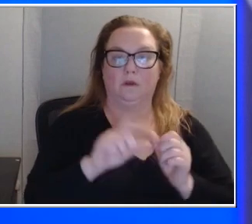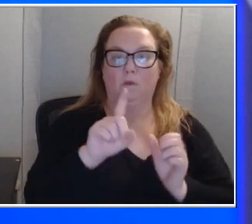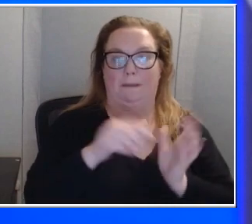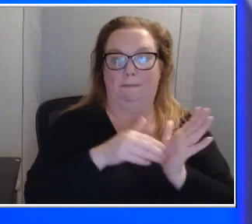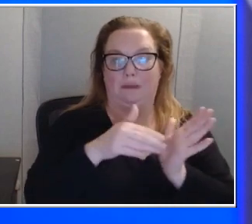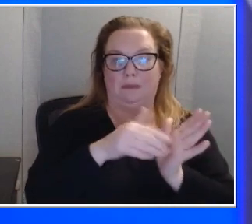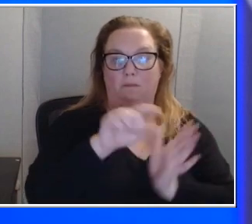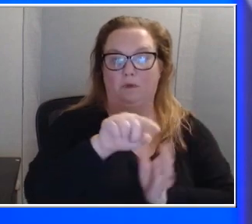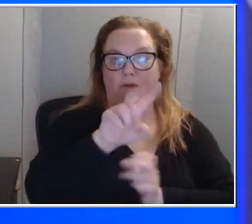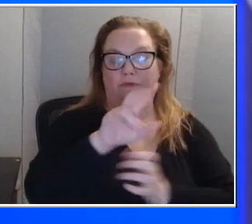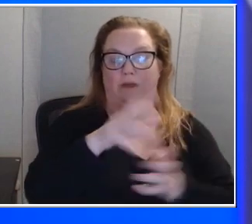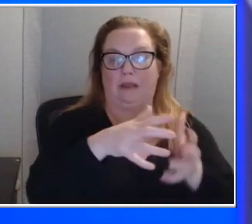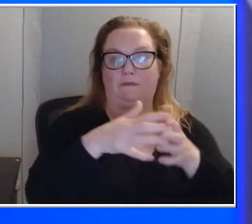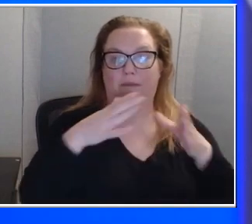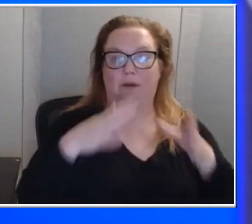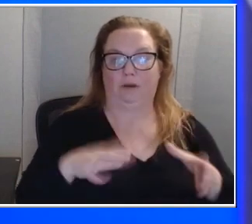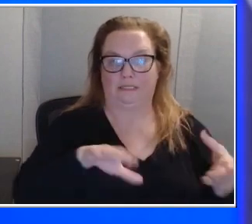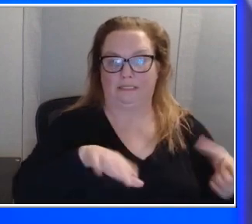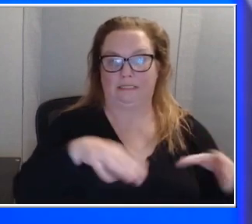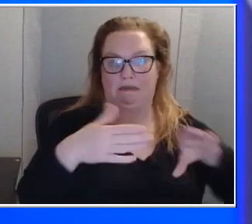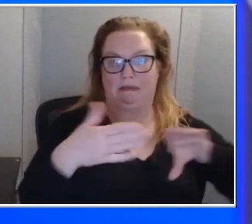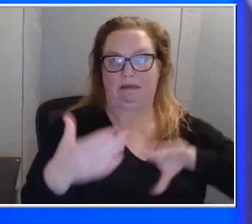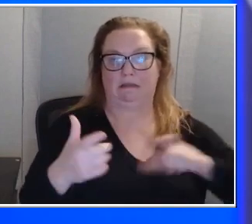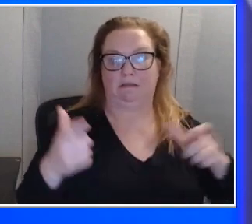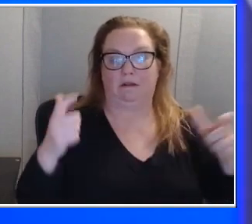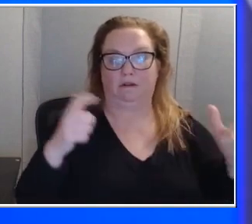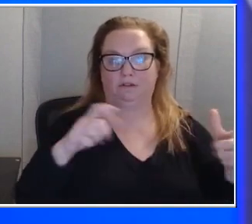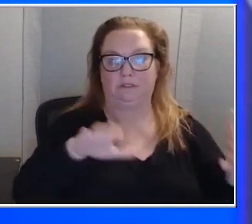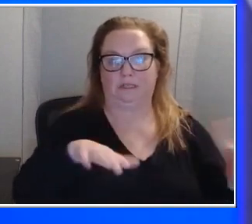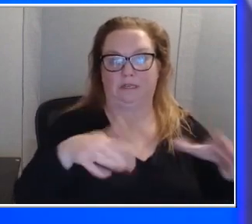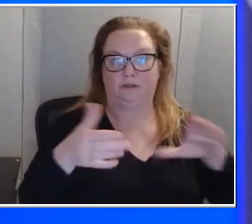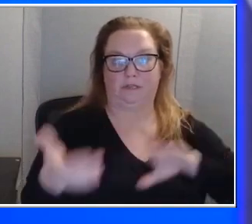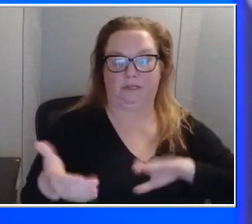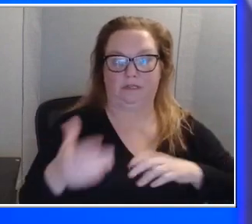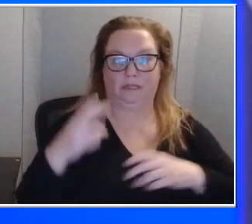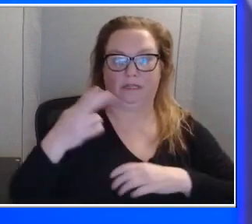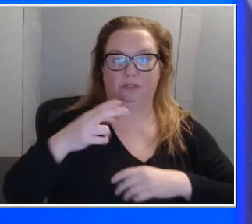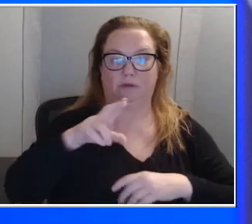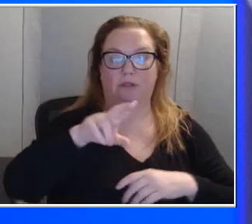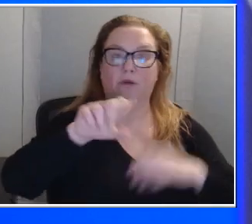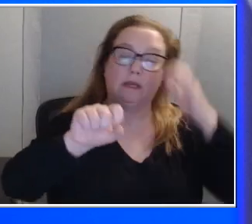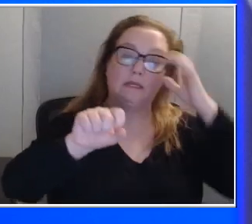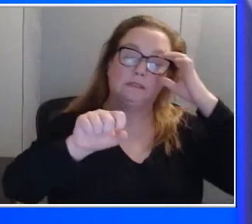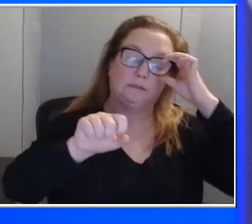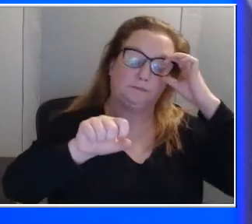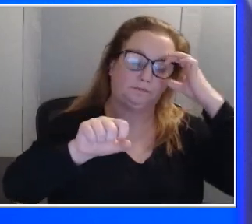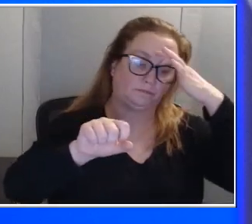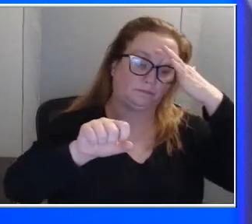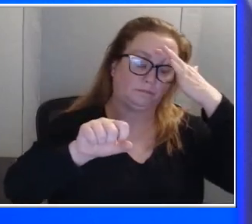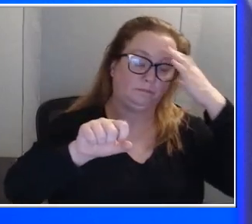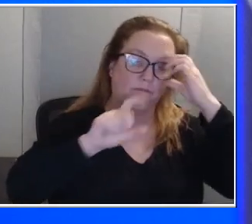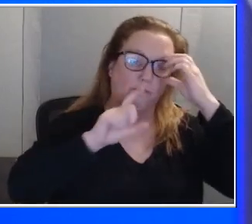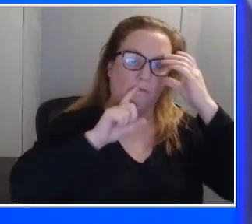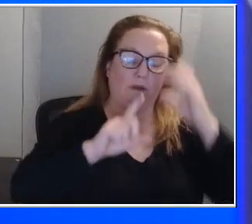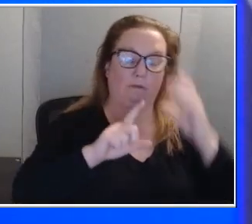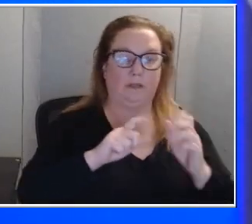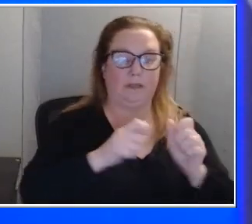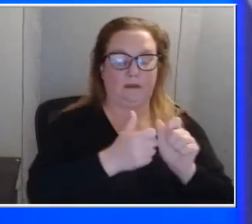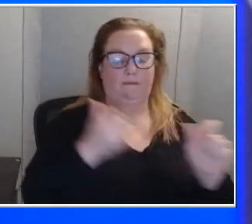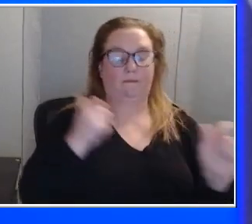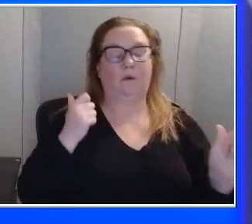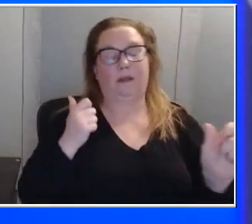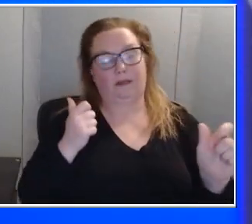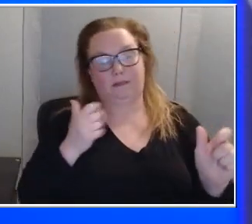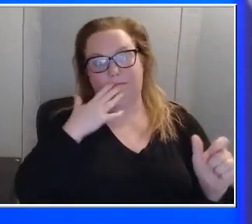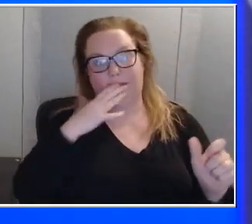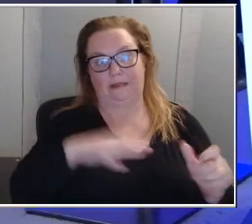1.25 million Americans dead from it, the largest mass casualty event in the history of the United States, I think we really dodged a bullet, but I can tell you we didn't know